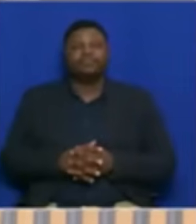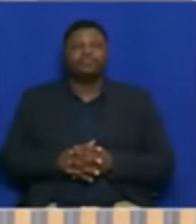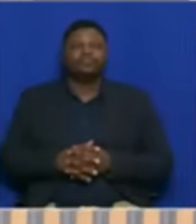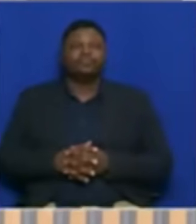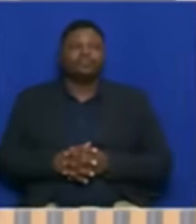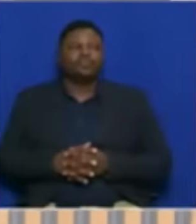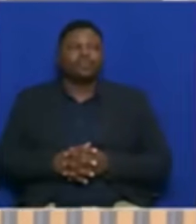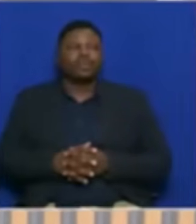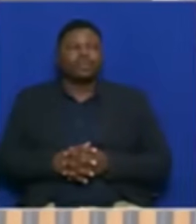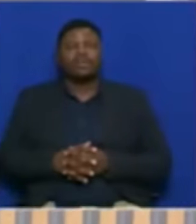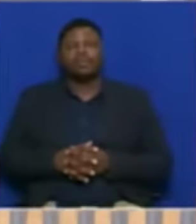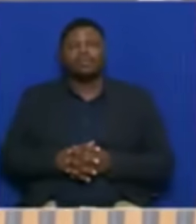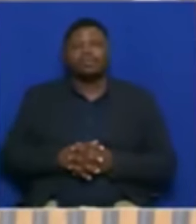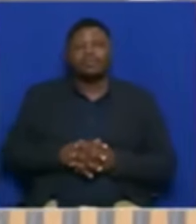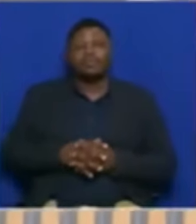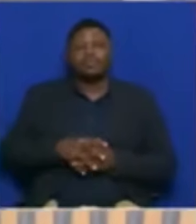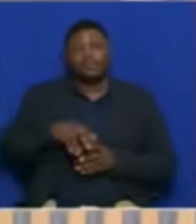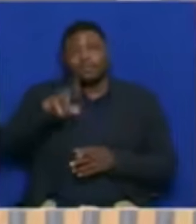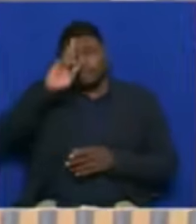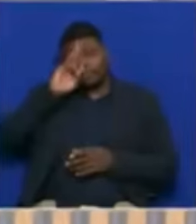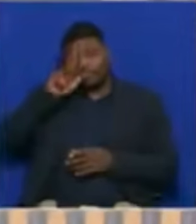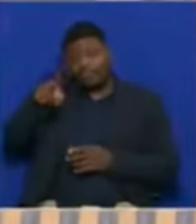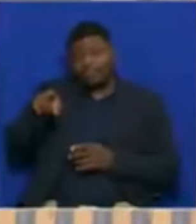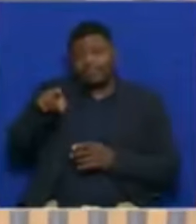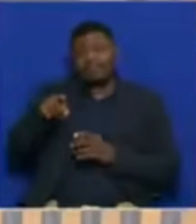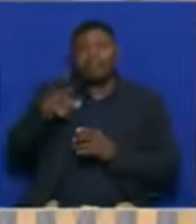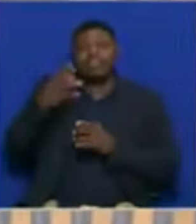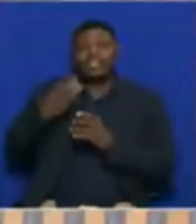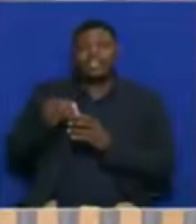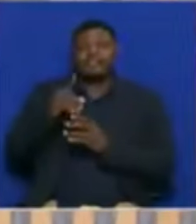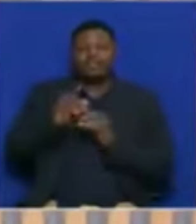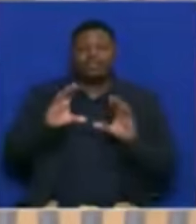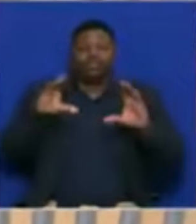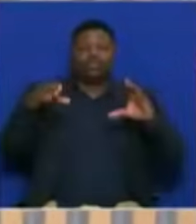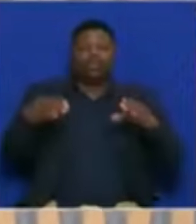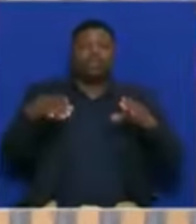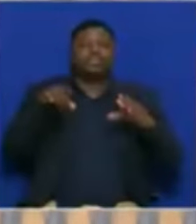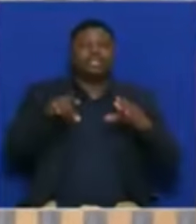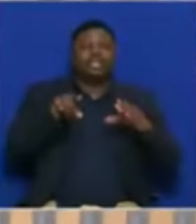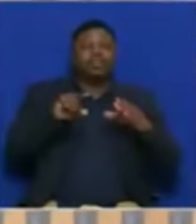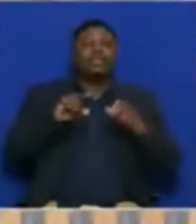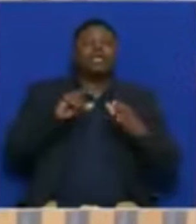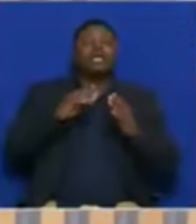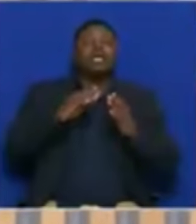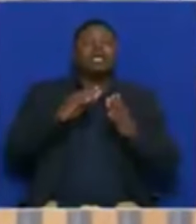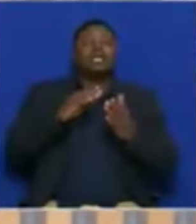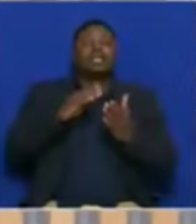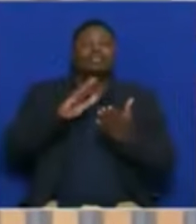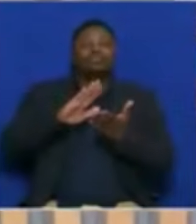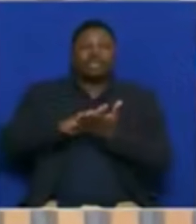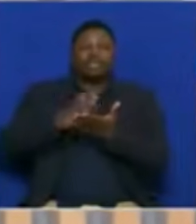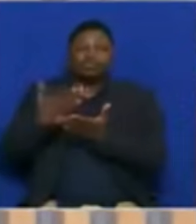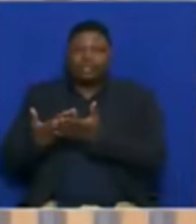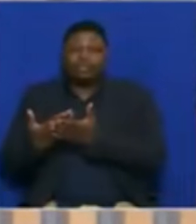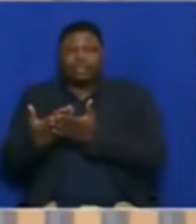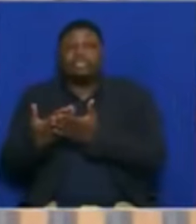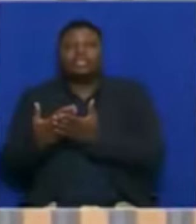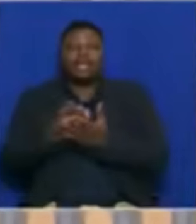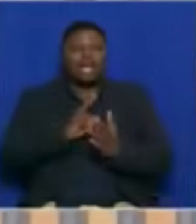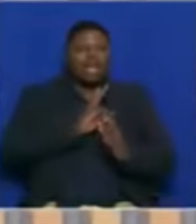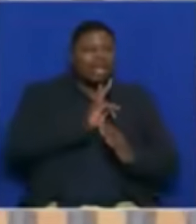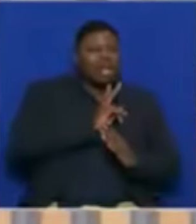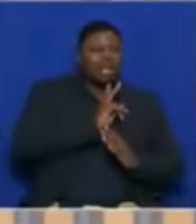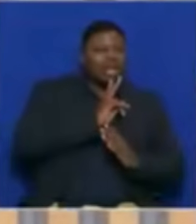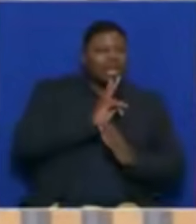will speak for itself. Sorry, sir. It is the transcript in this commission that will speak for itself, not the